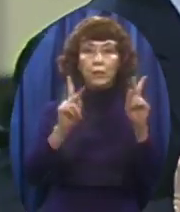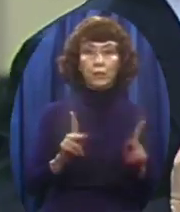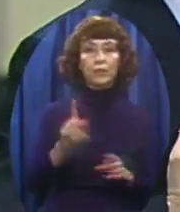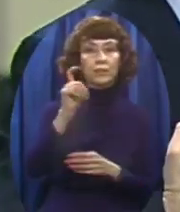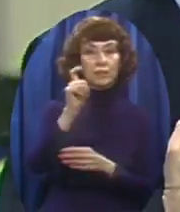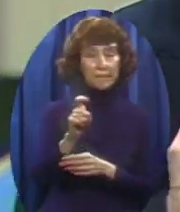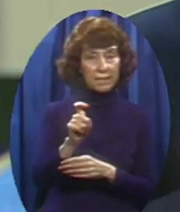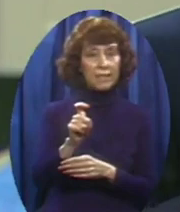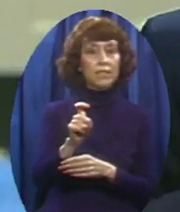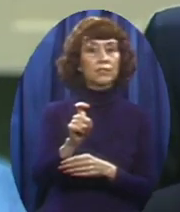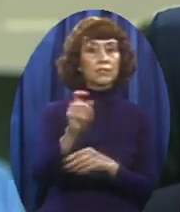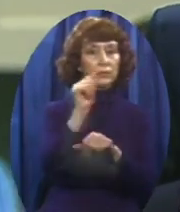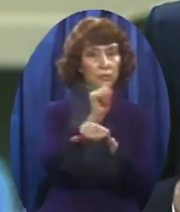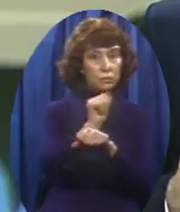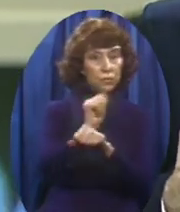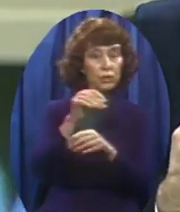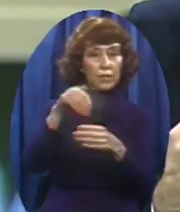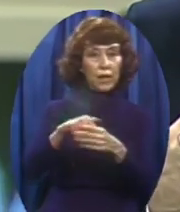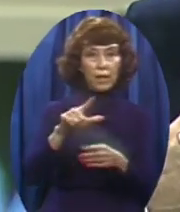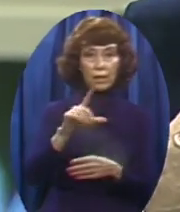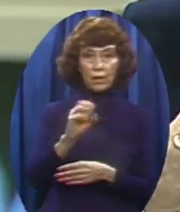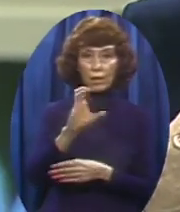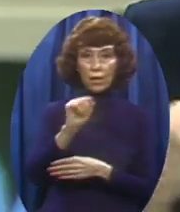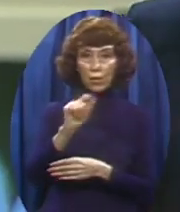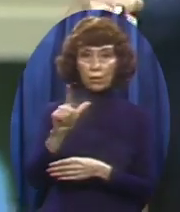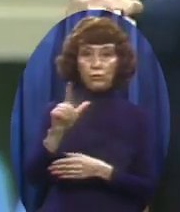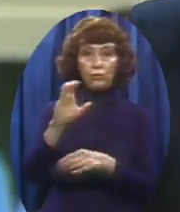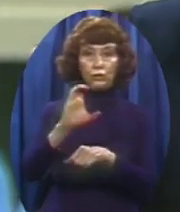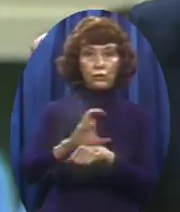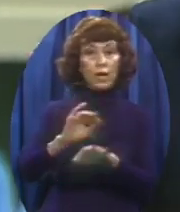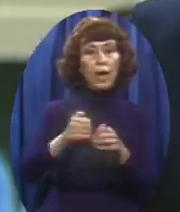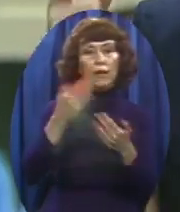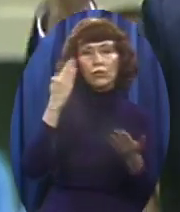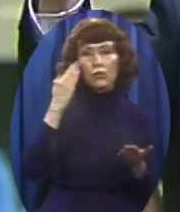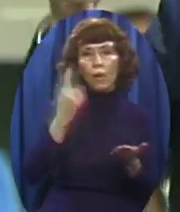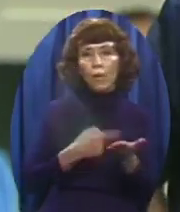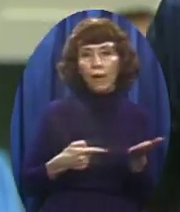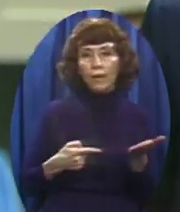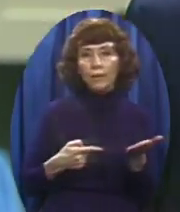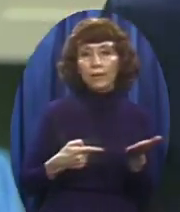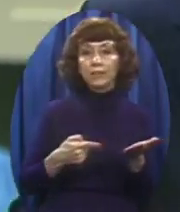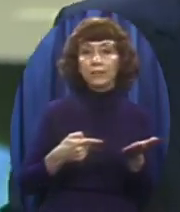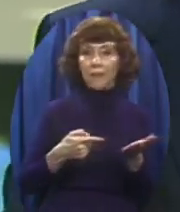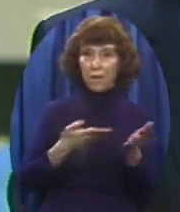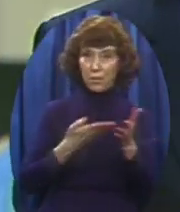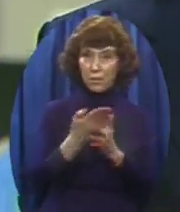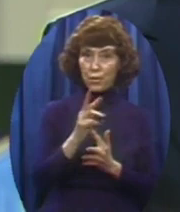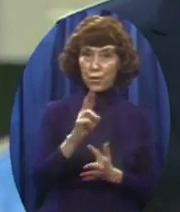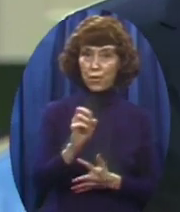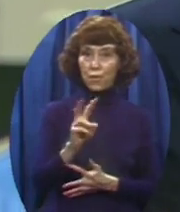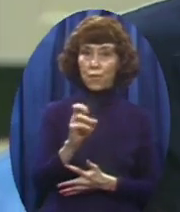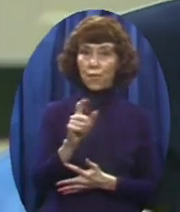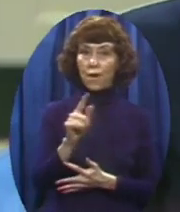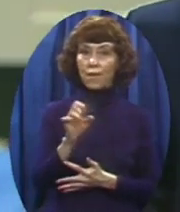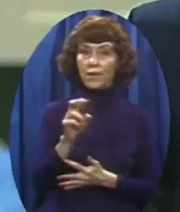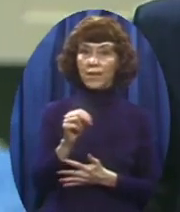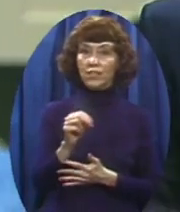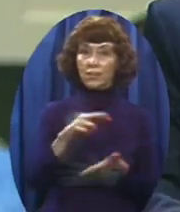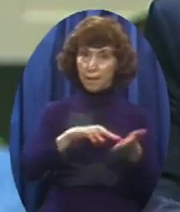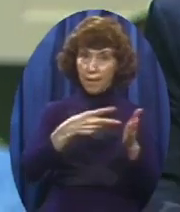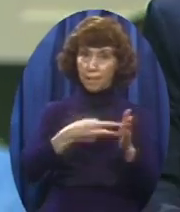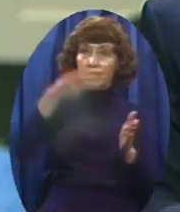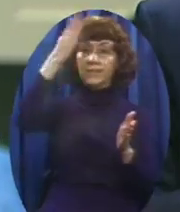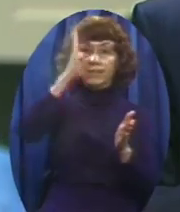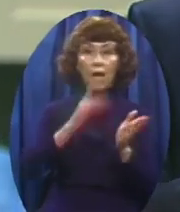what God wants me to do? Revelation, God will show you what He wants you to do, to exercise that gift. When I went off to Baptist Bible College,